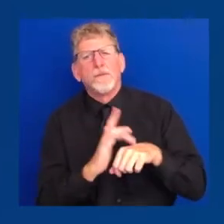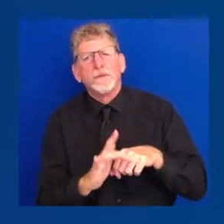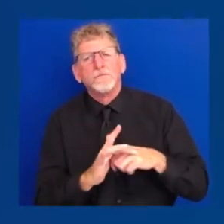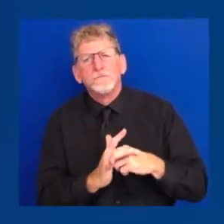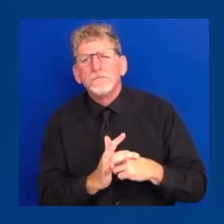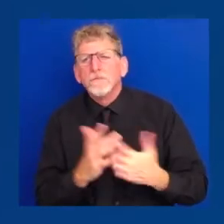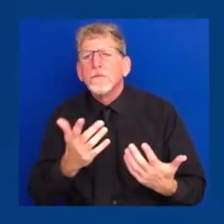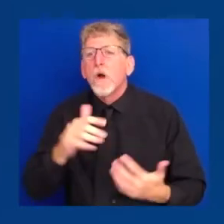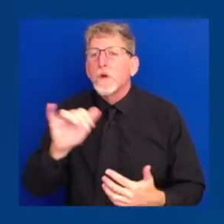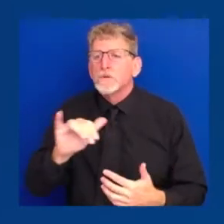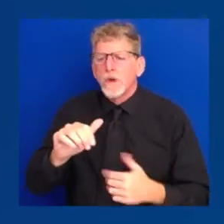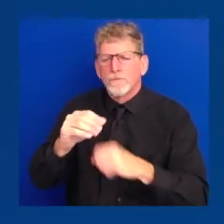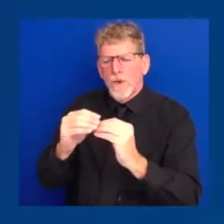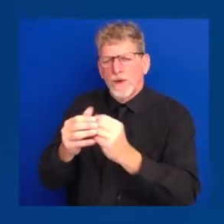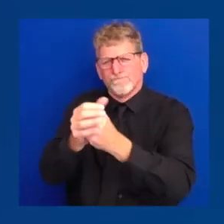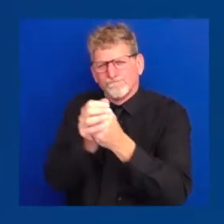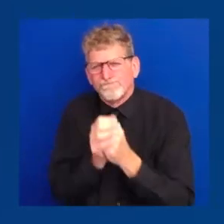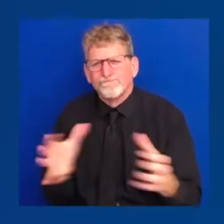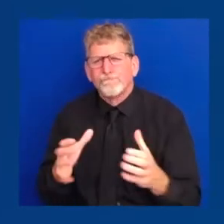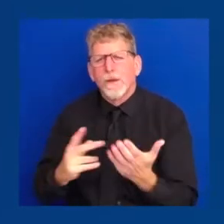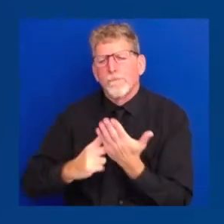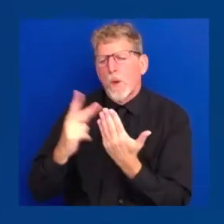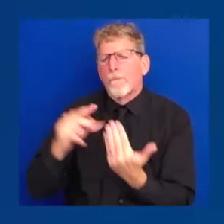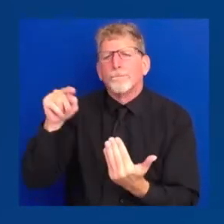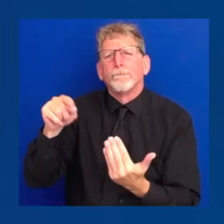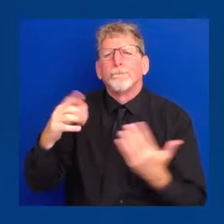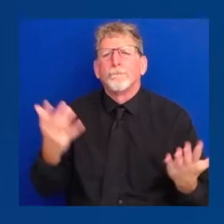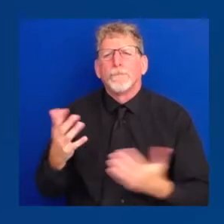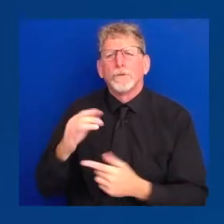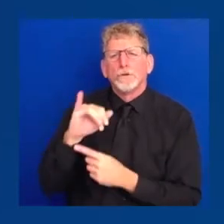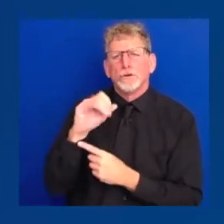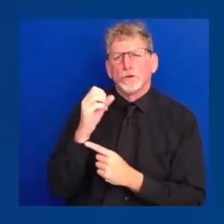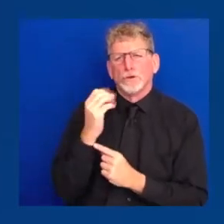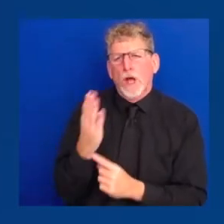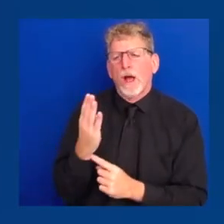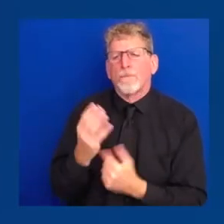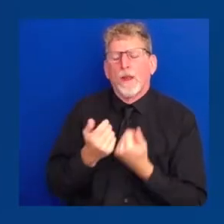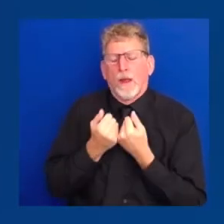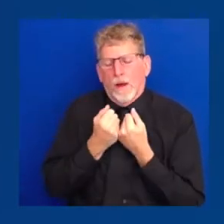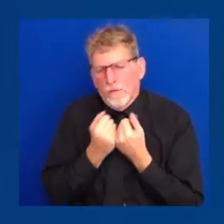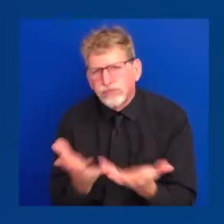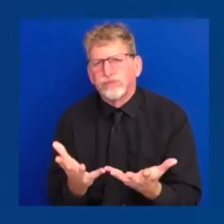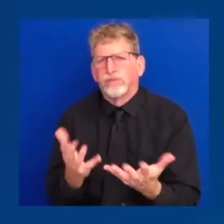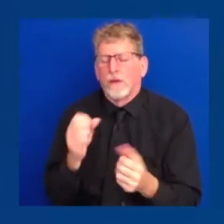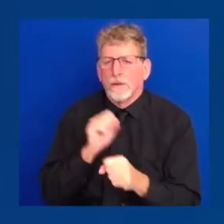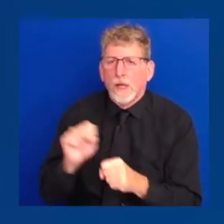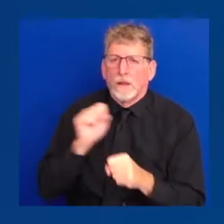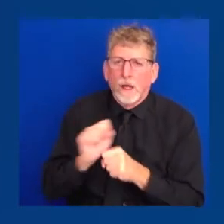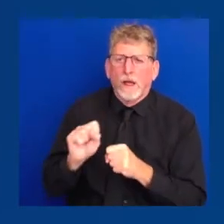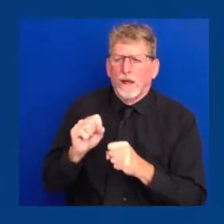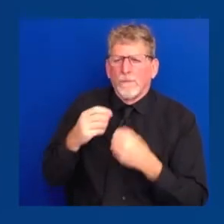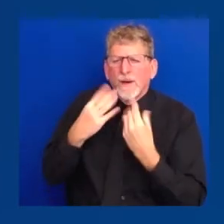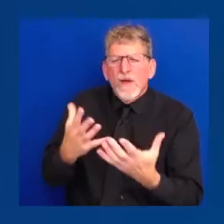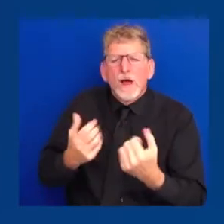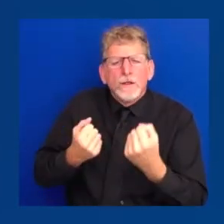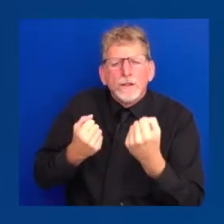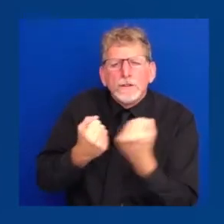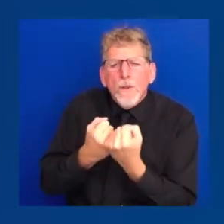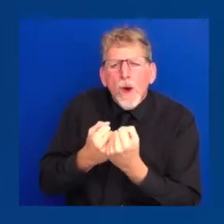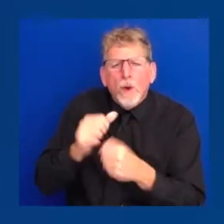and support the mental well-being of our nation's healthcare workforce. We want every frontline essential healthcare worker to